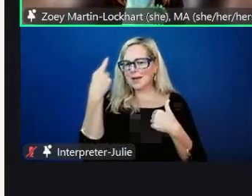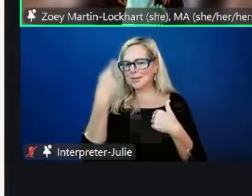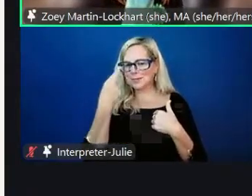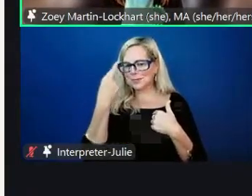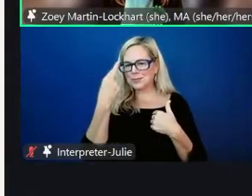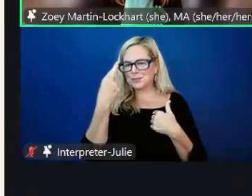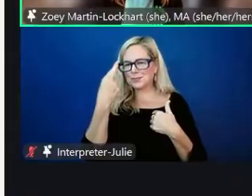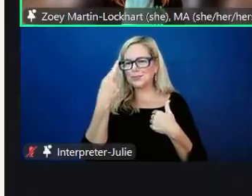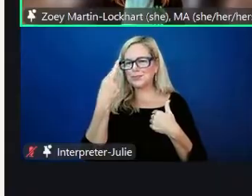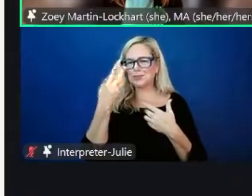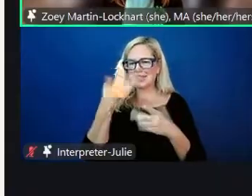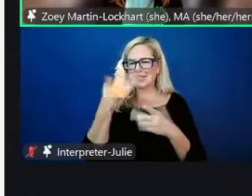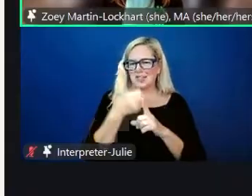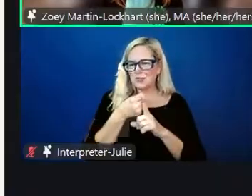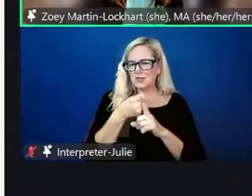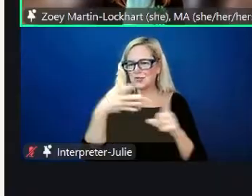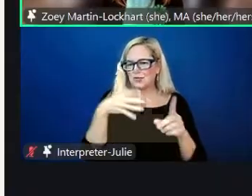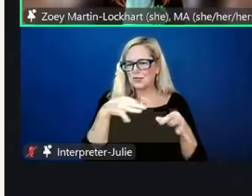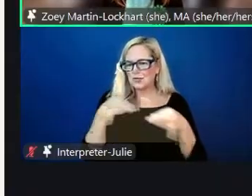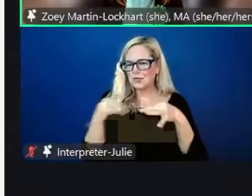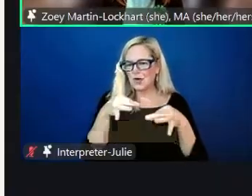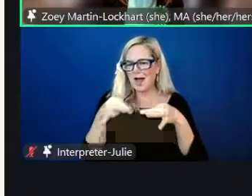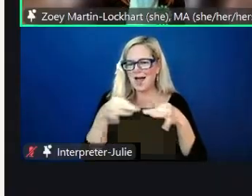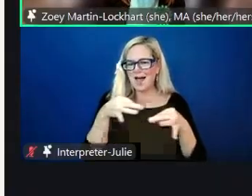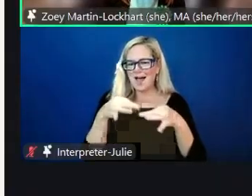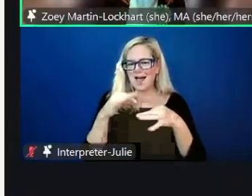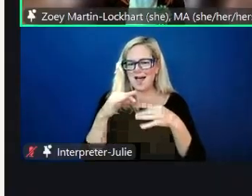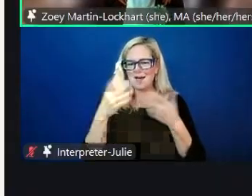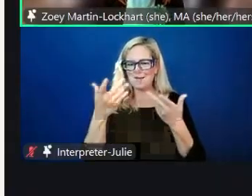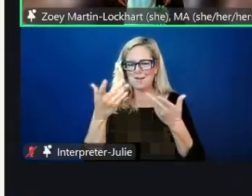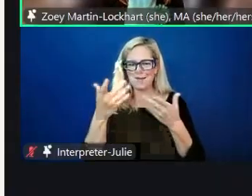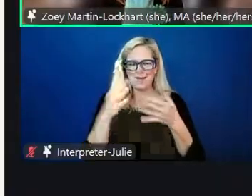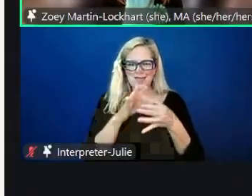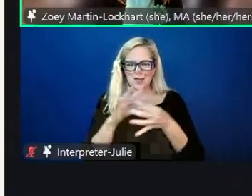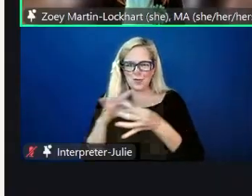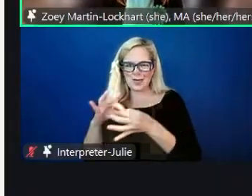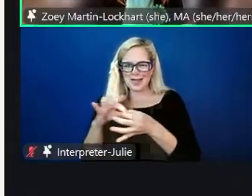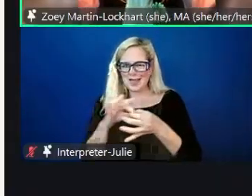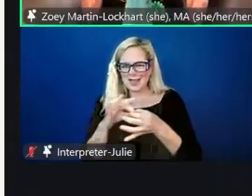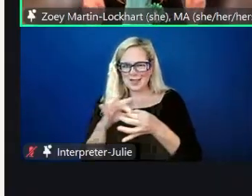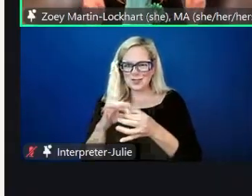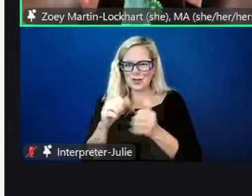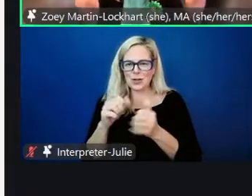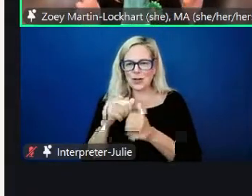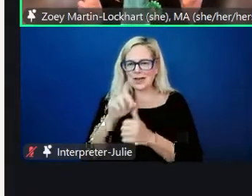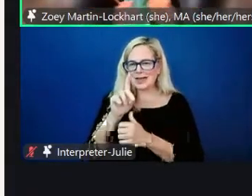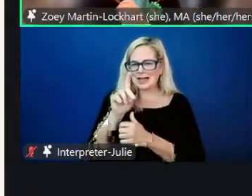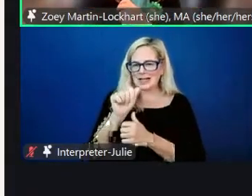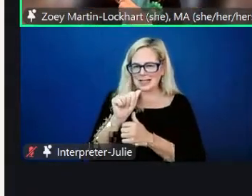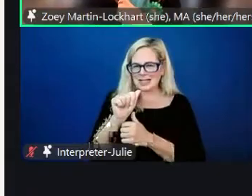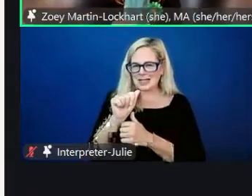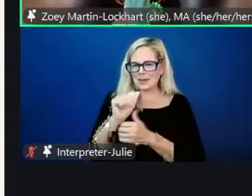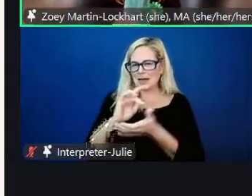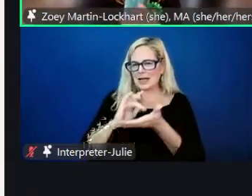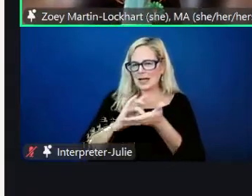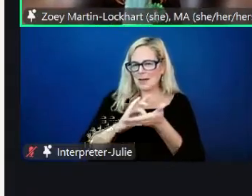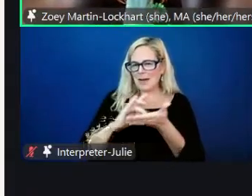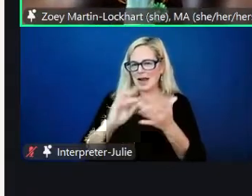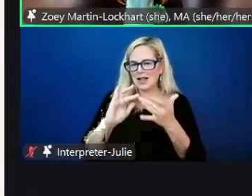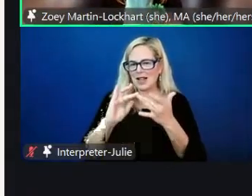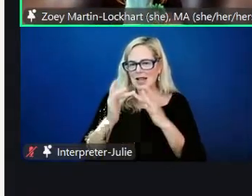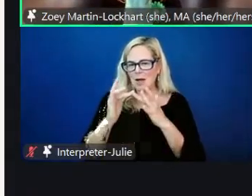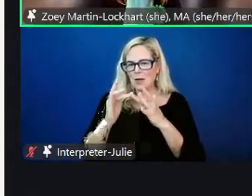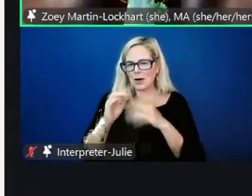describing the kind of relationality emerging in disability medical networks as patient care. It's